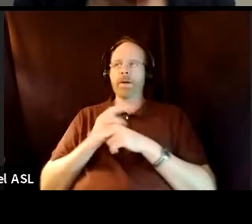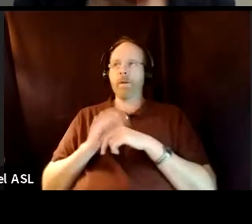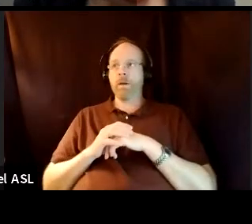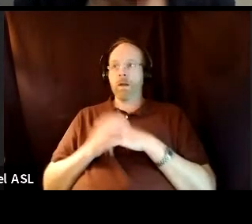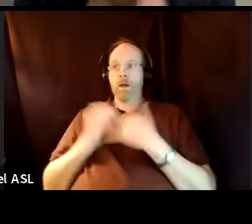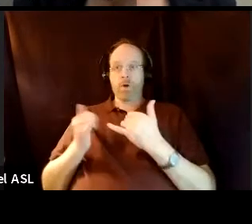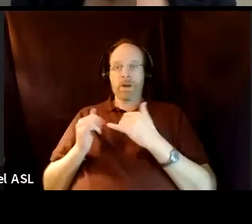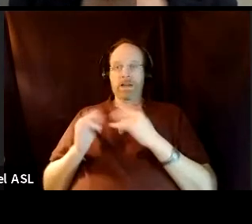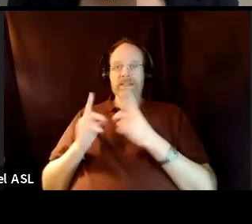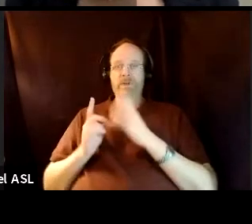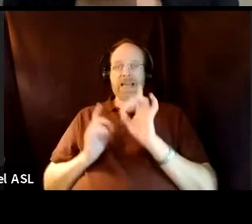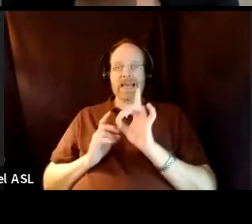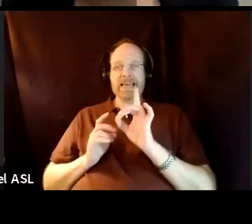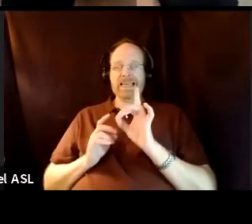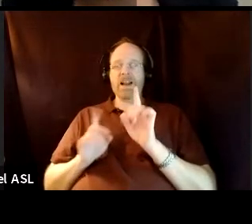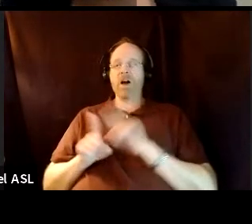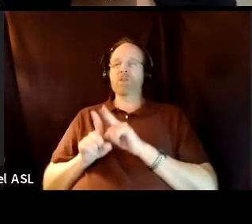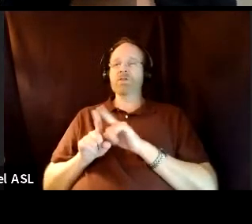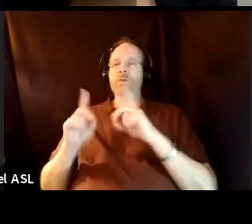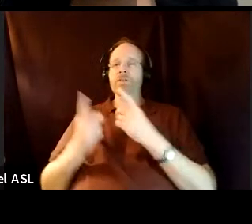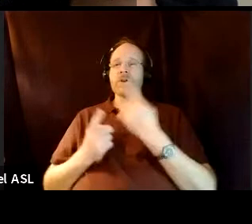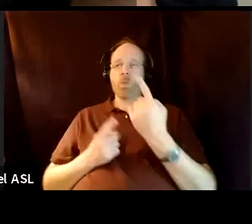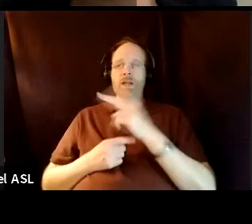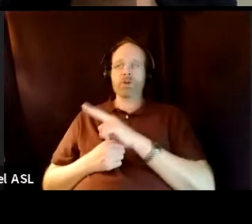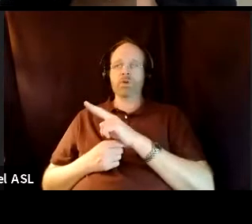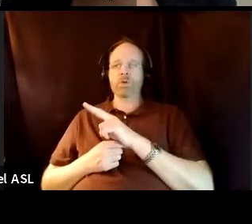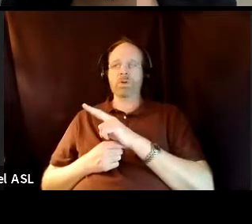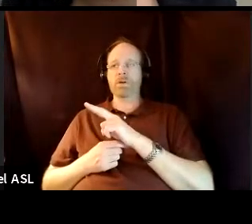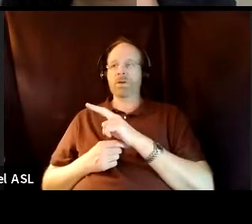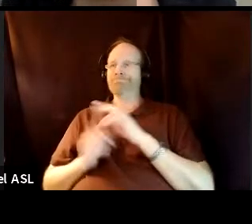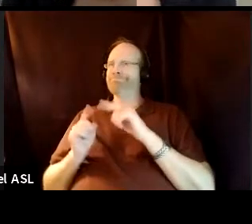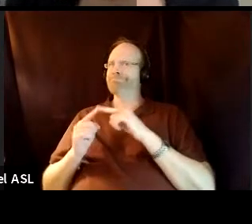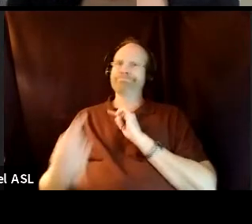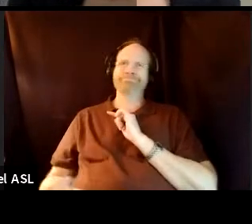as well as Districts 1 and 2, completely